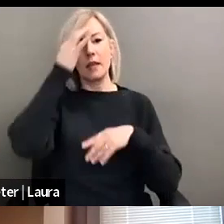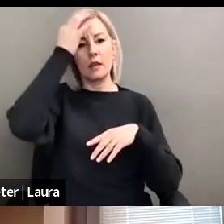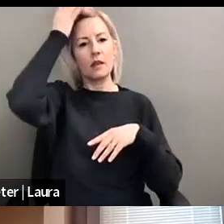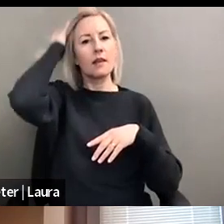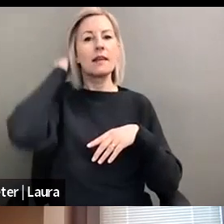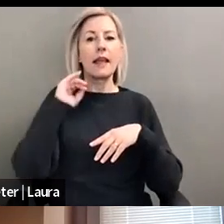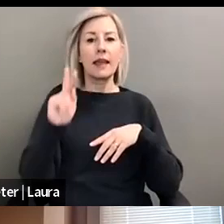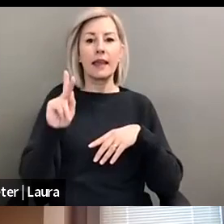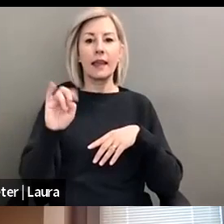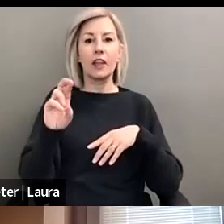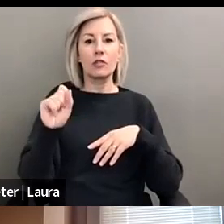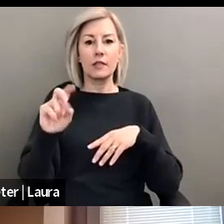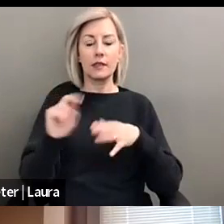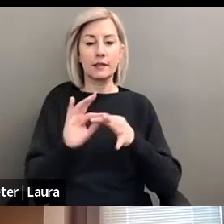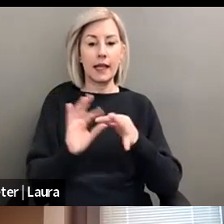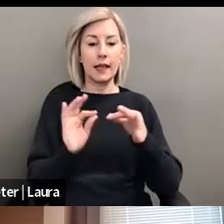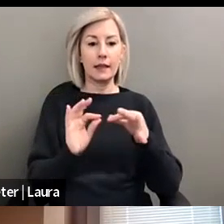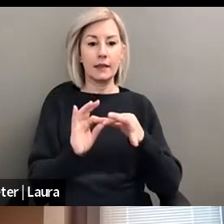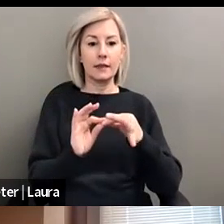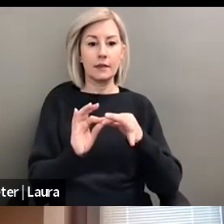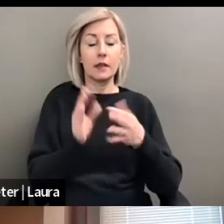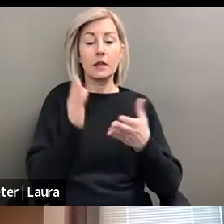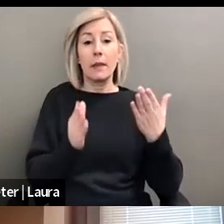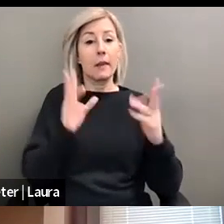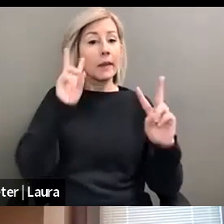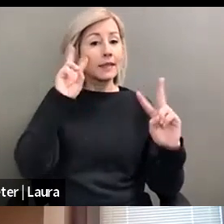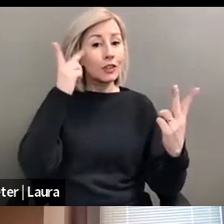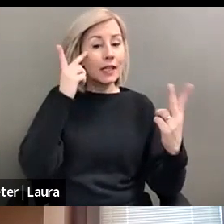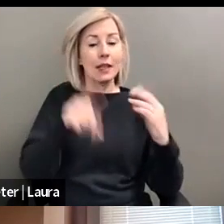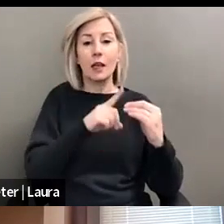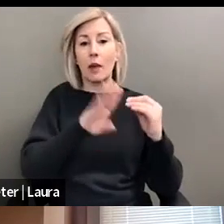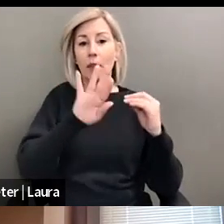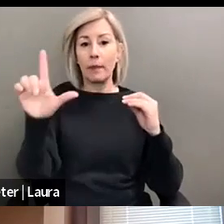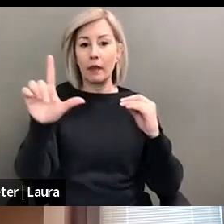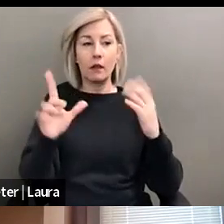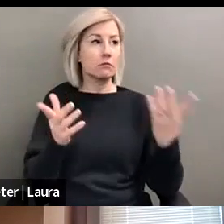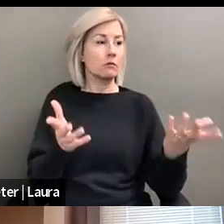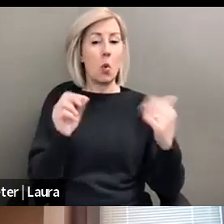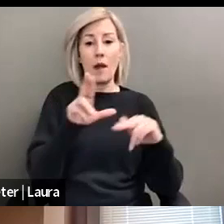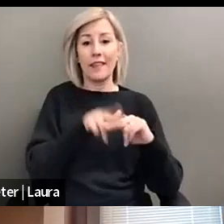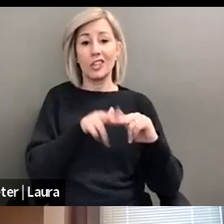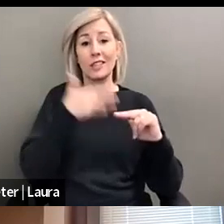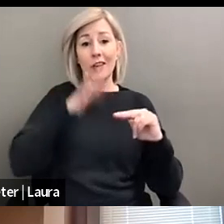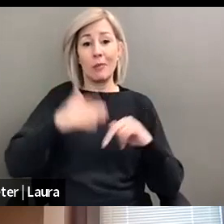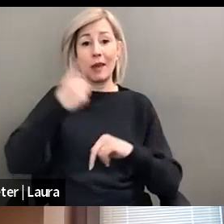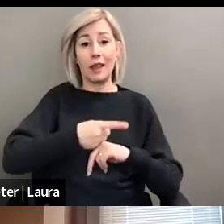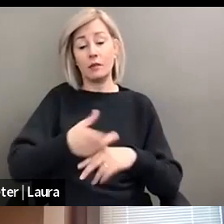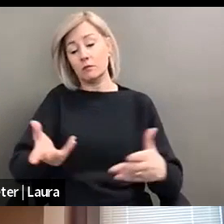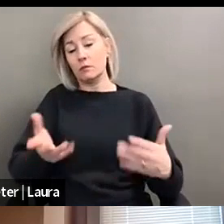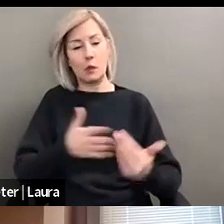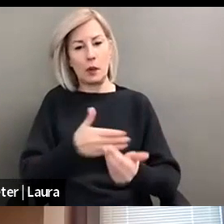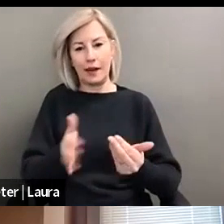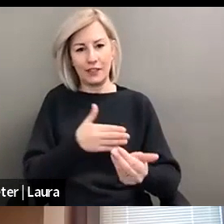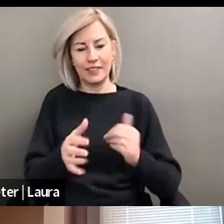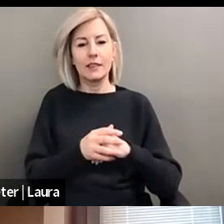Kirsten is saying, you know, there's maybe a misunderstanding about the bill, or the chair's having a bad day or whatever it is.